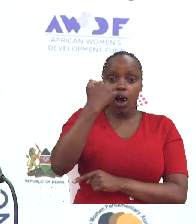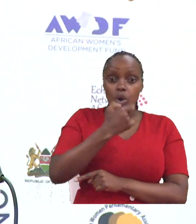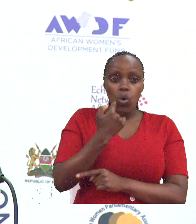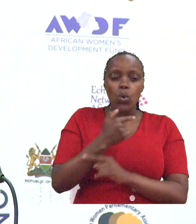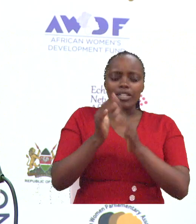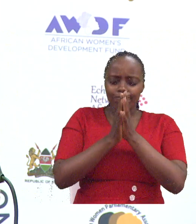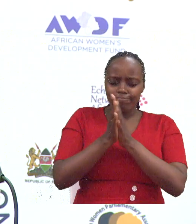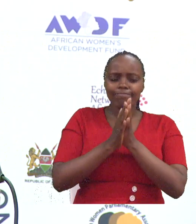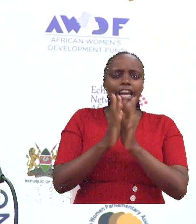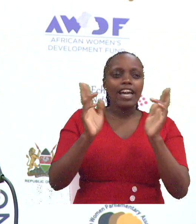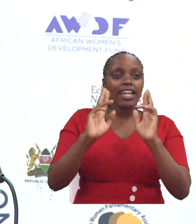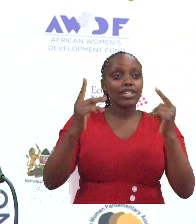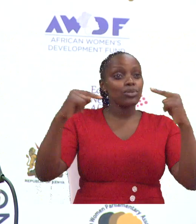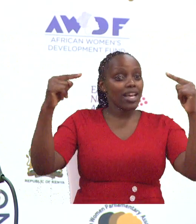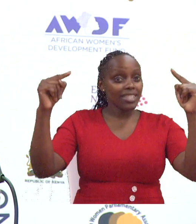to rise.